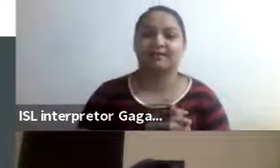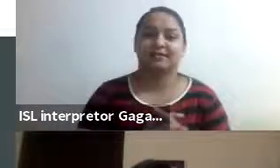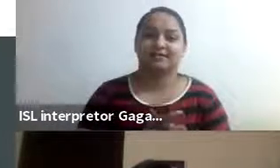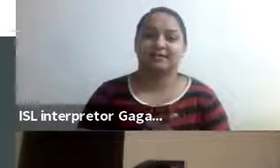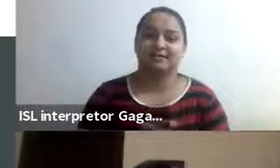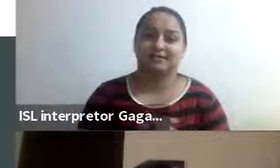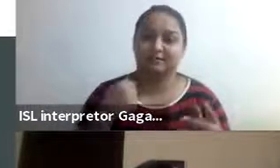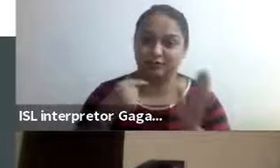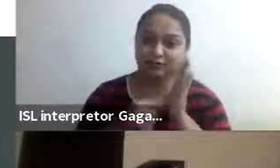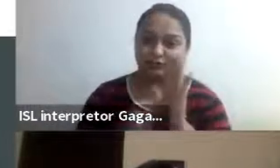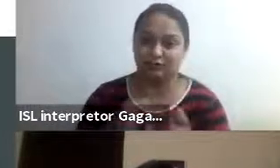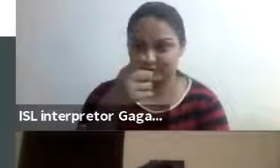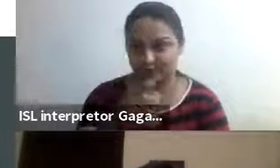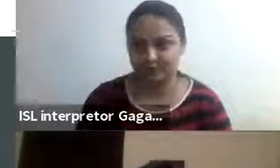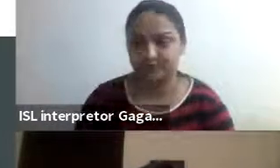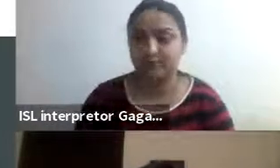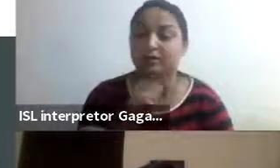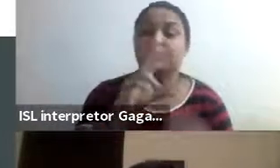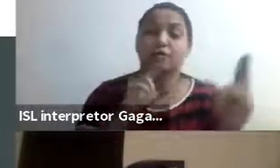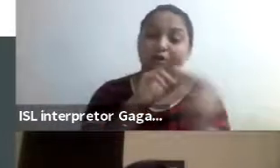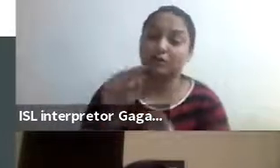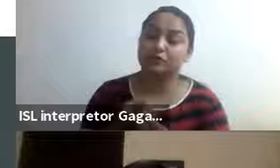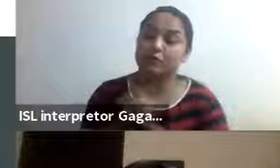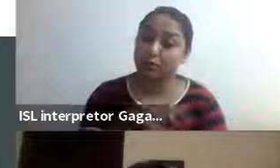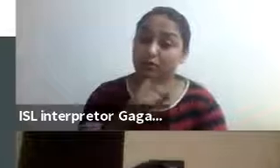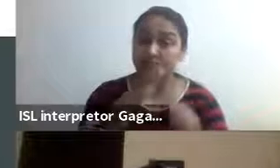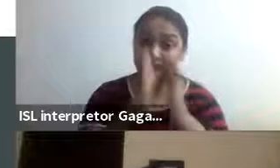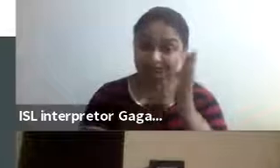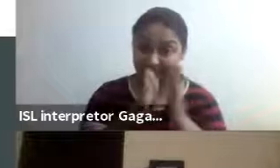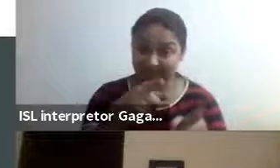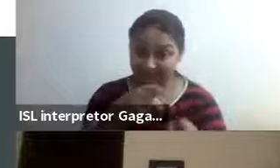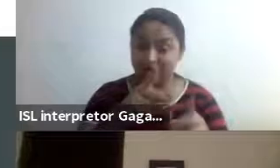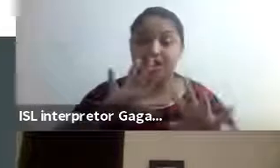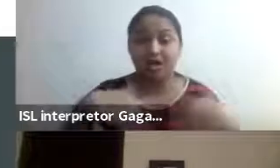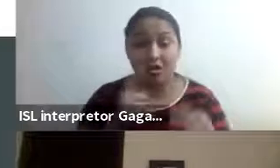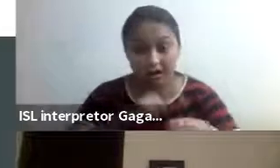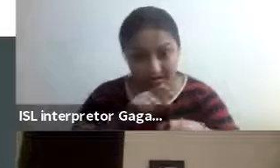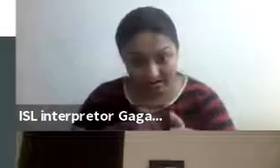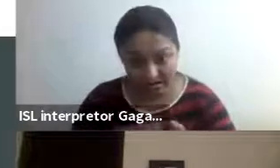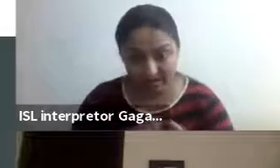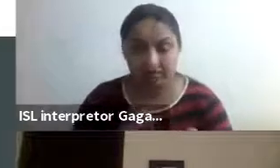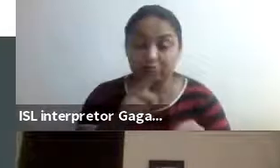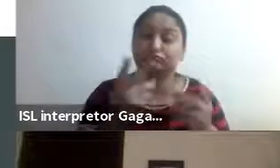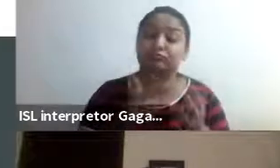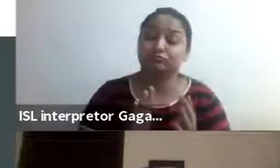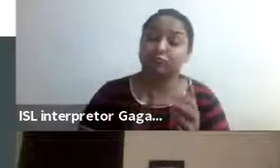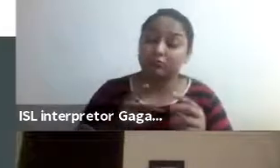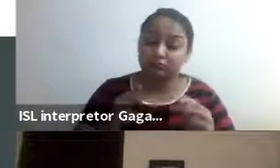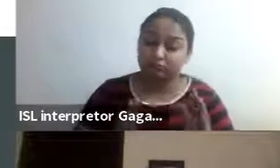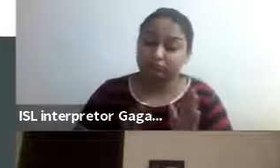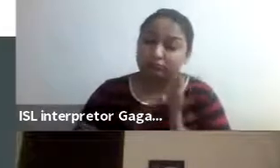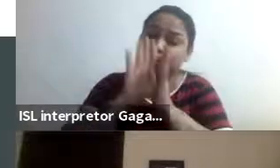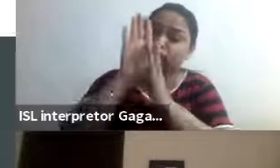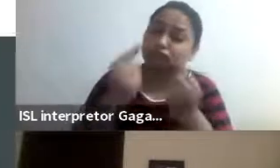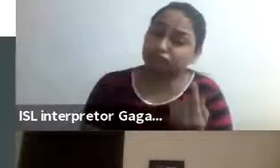here. So she talks about how the train was never on time, and they almost sort of had to grow up very quickly and travel by